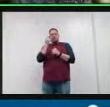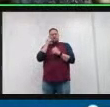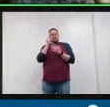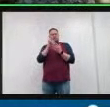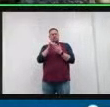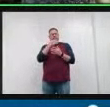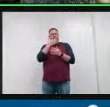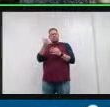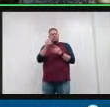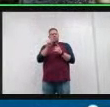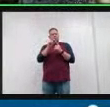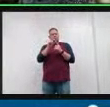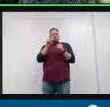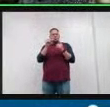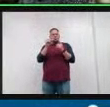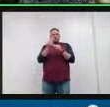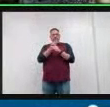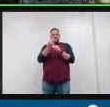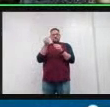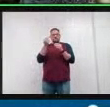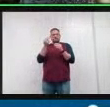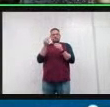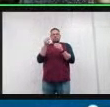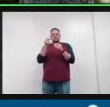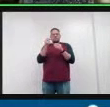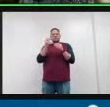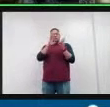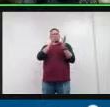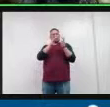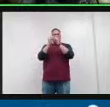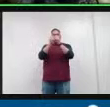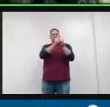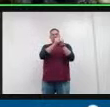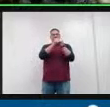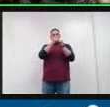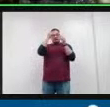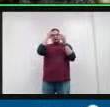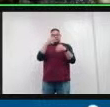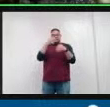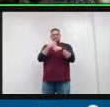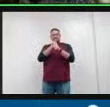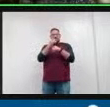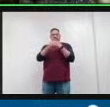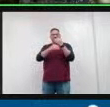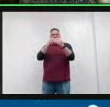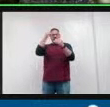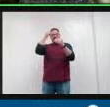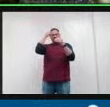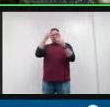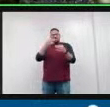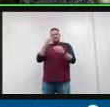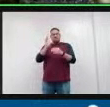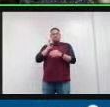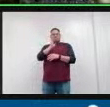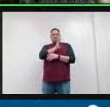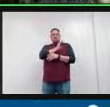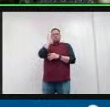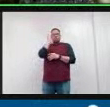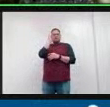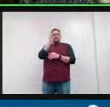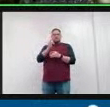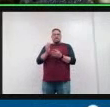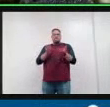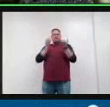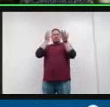to use would be own the collective decision-making process. Decisions of the board will be upheld, and